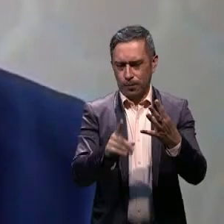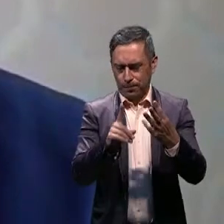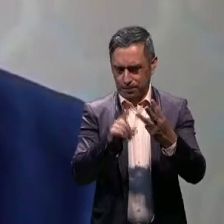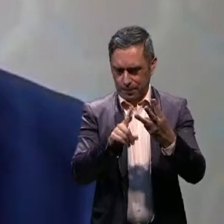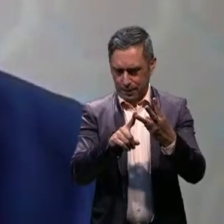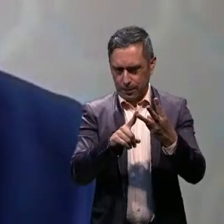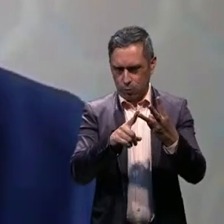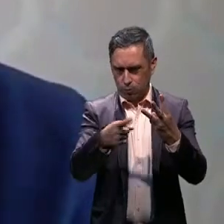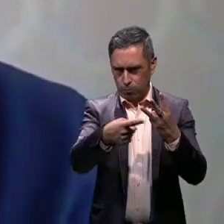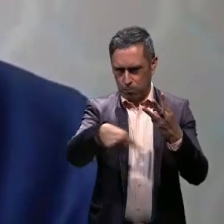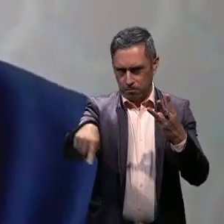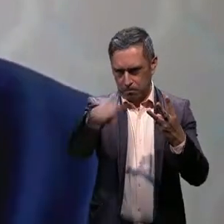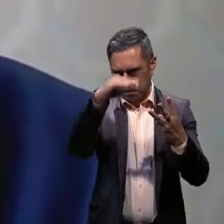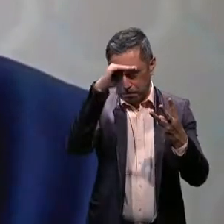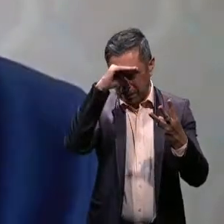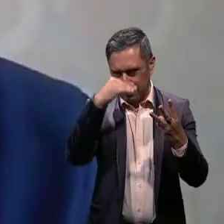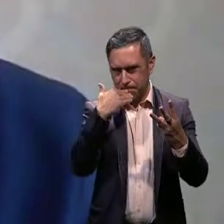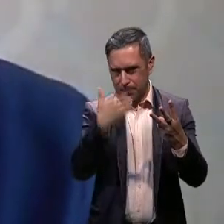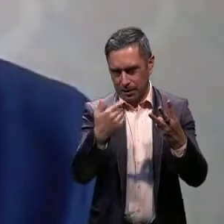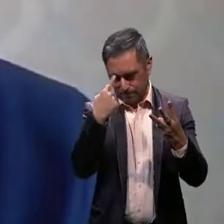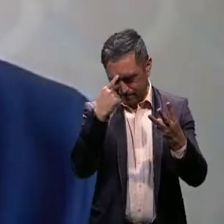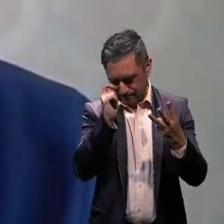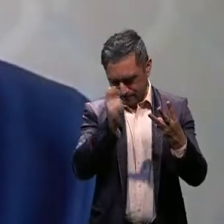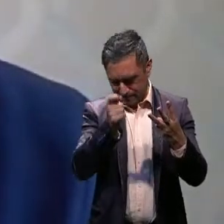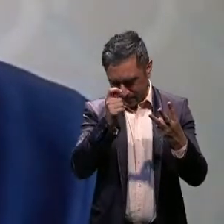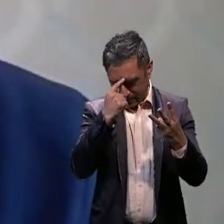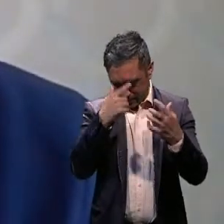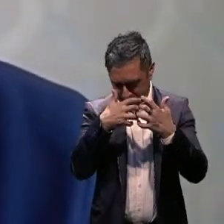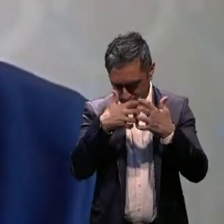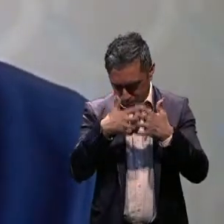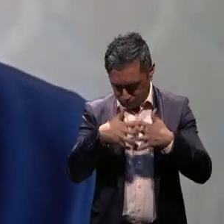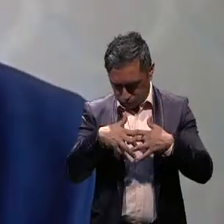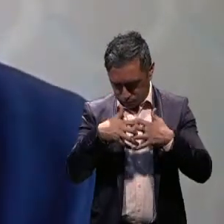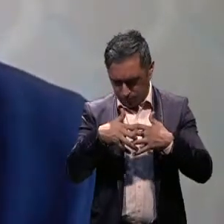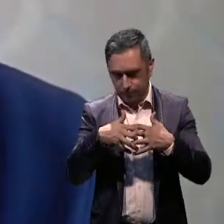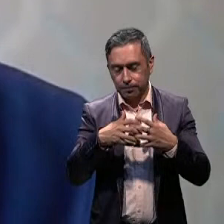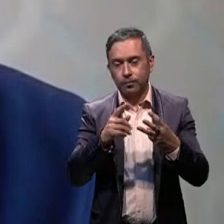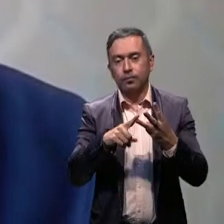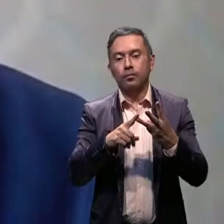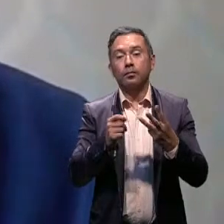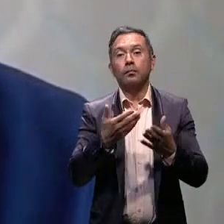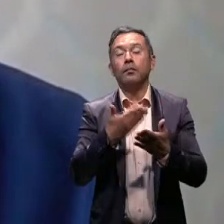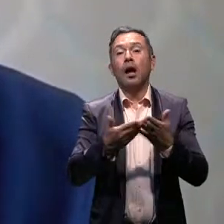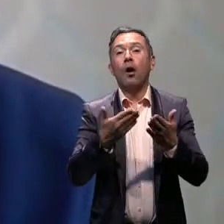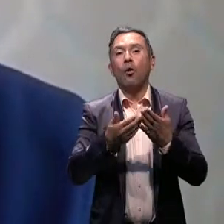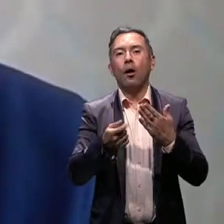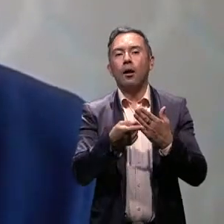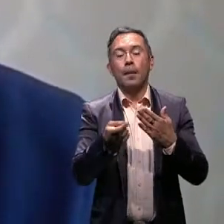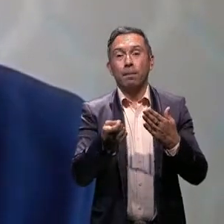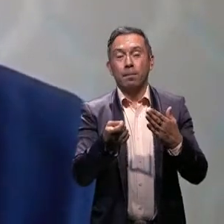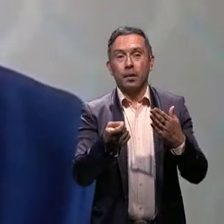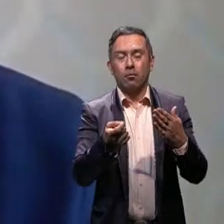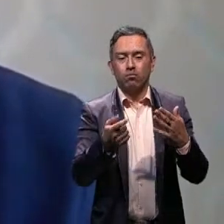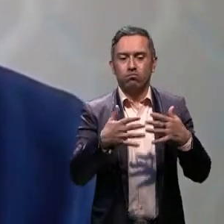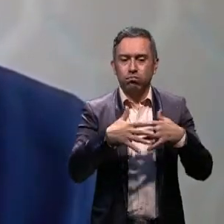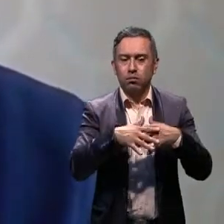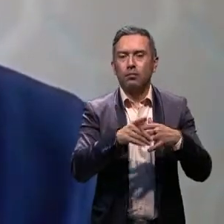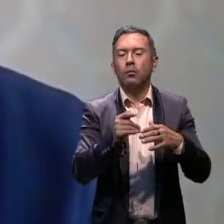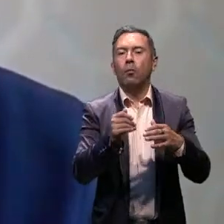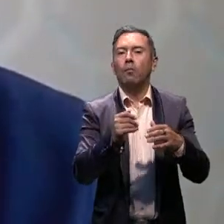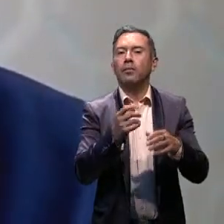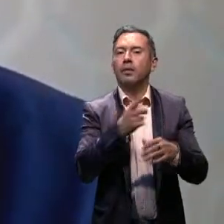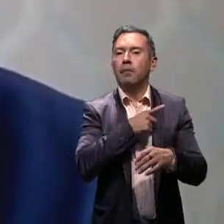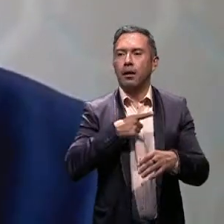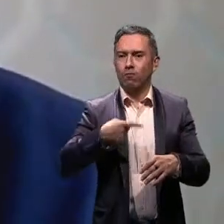reflection that this is that we have the duty to be monitoring.